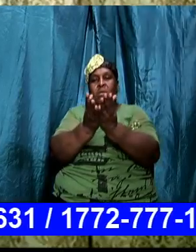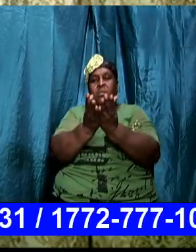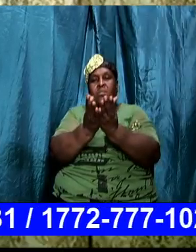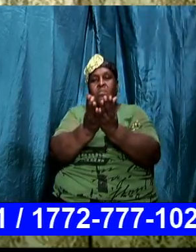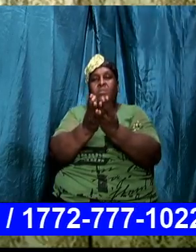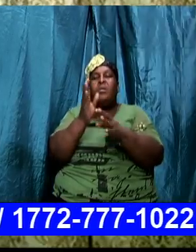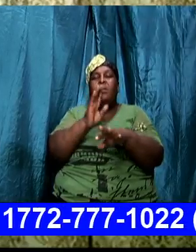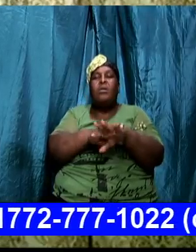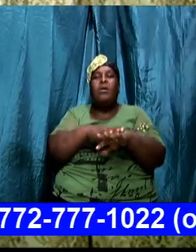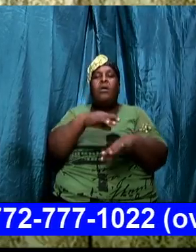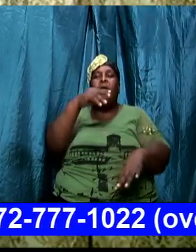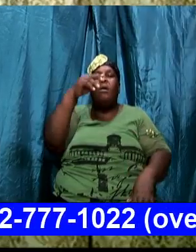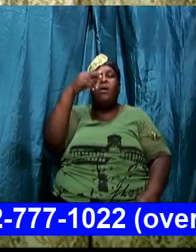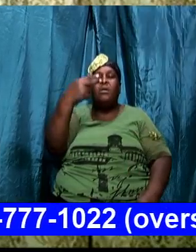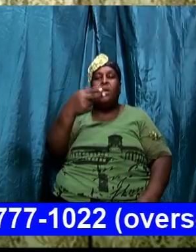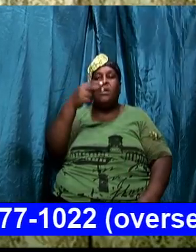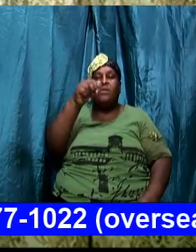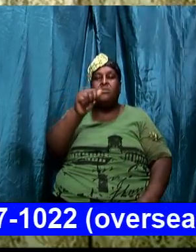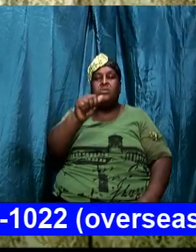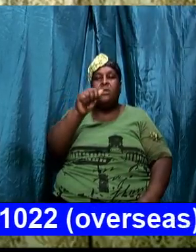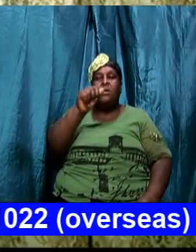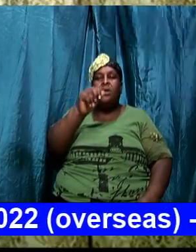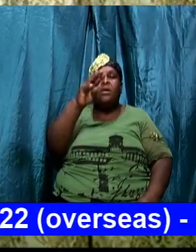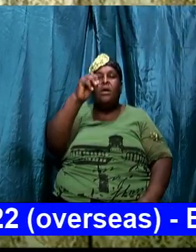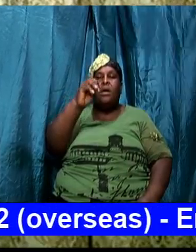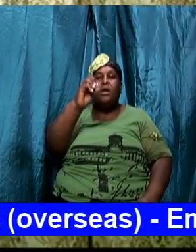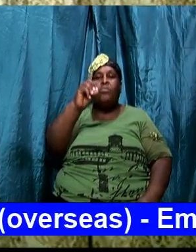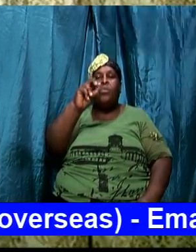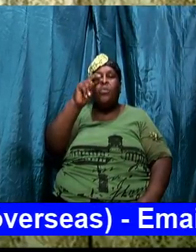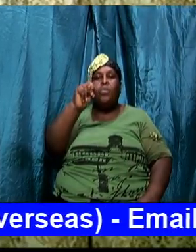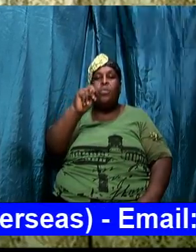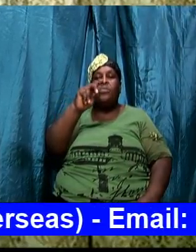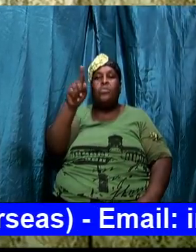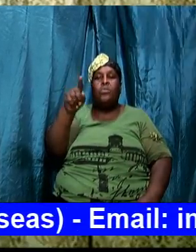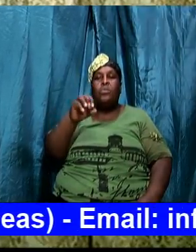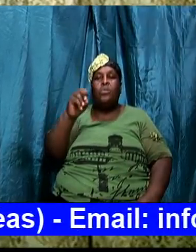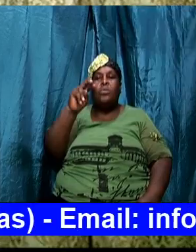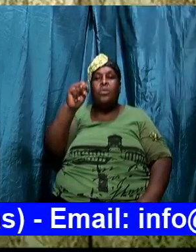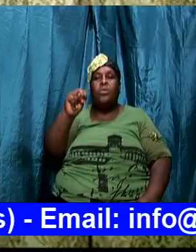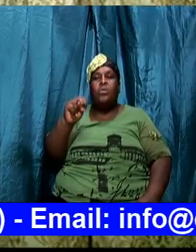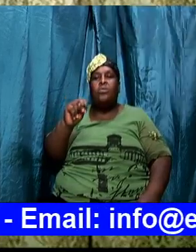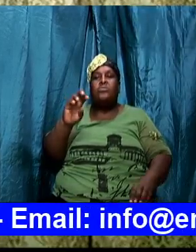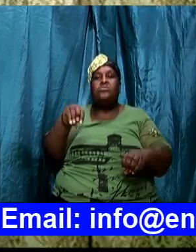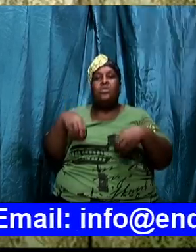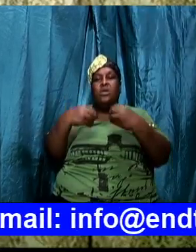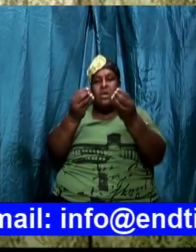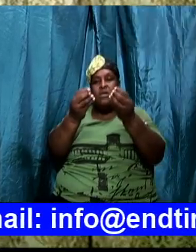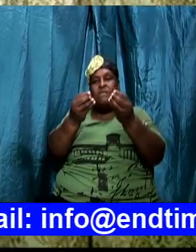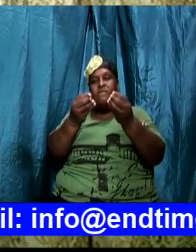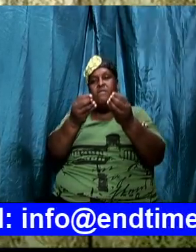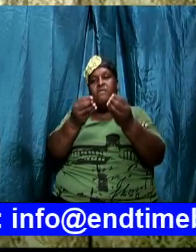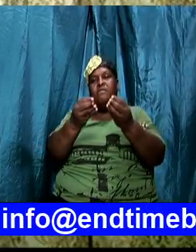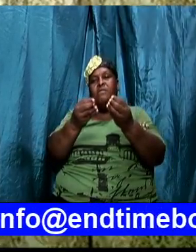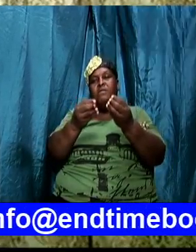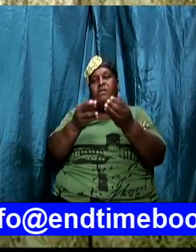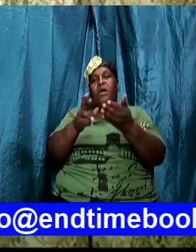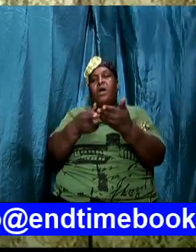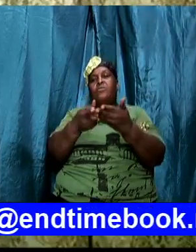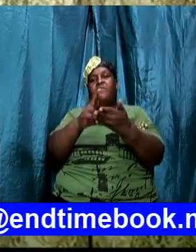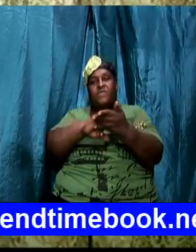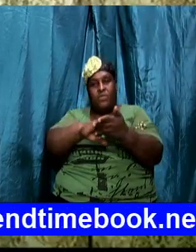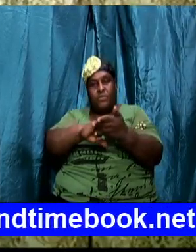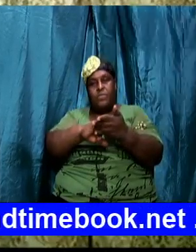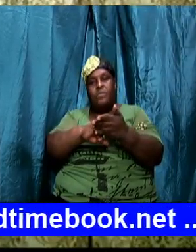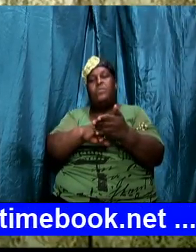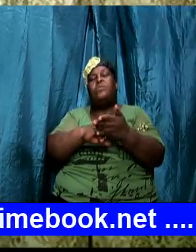Amazon, please, there is a section that you need to go back on to give a review of the book. It is very